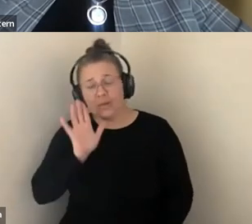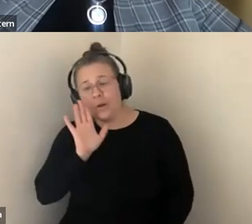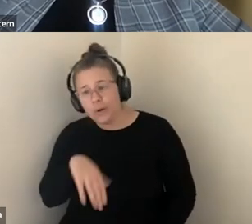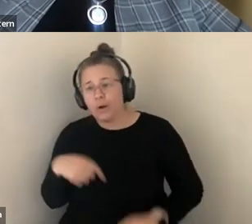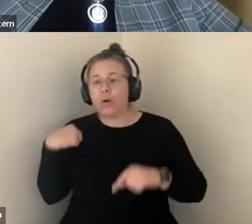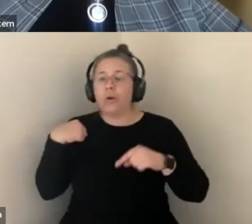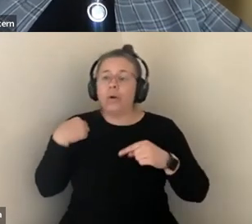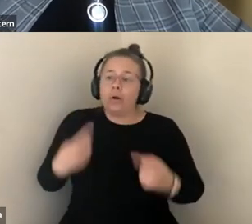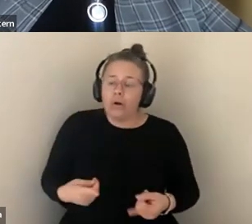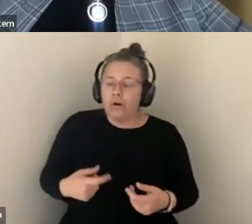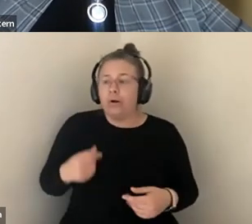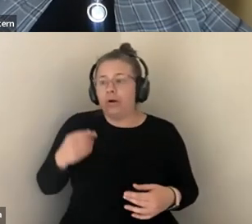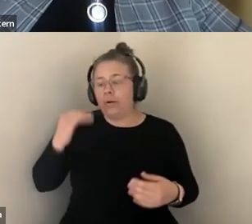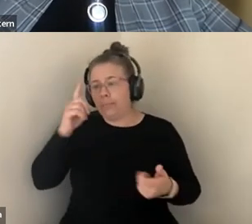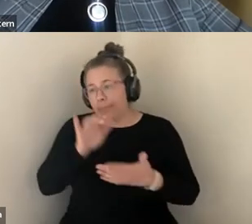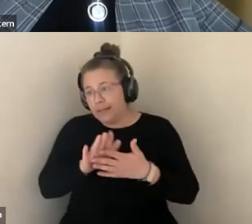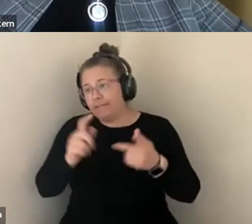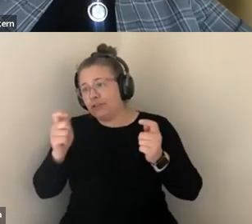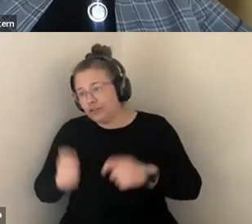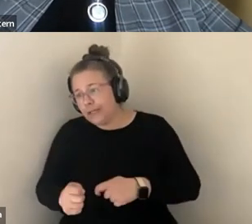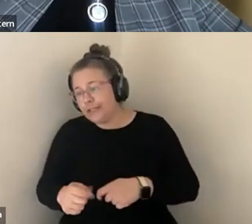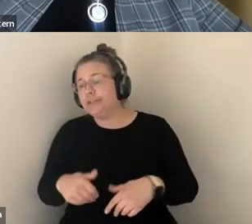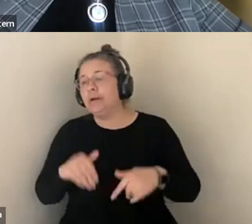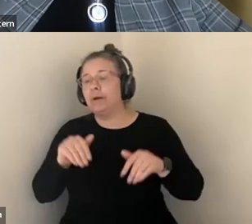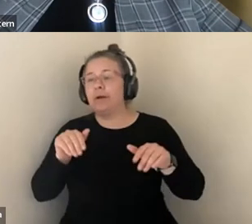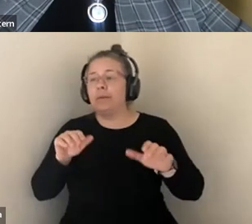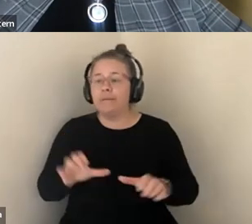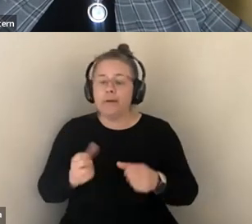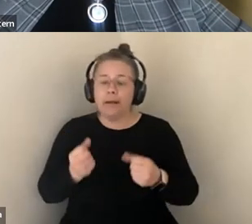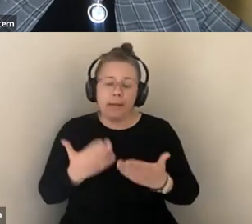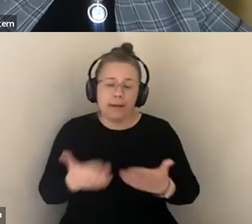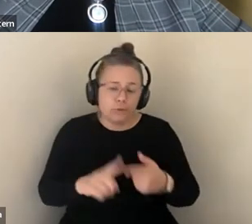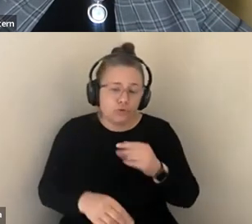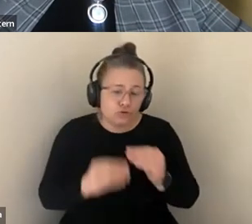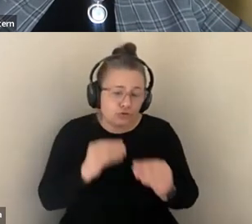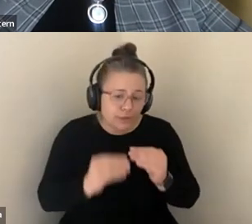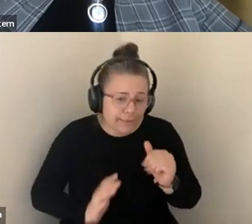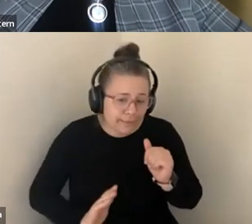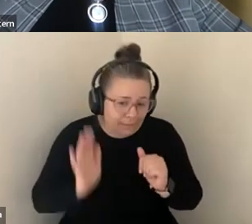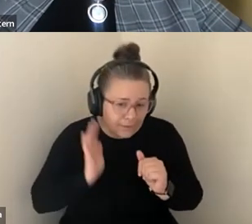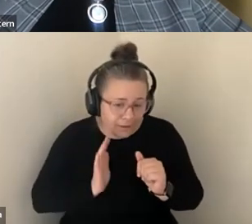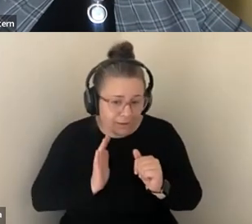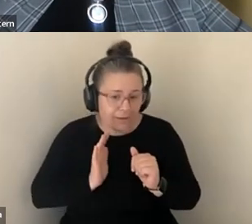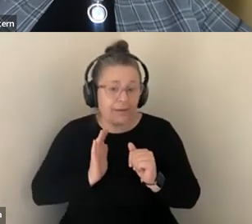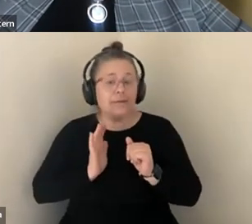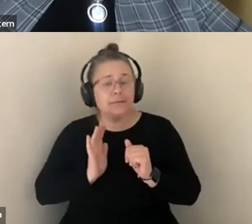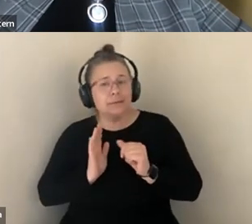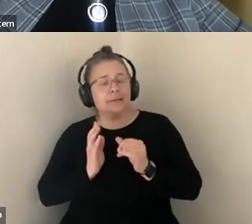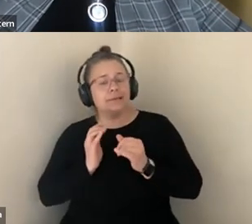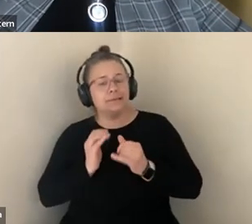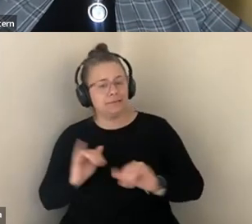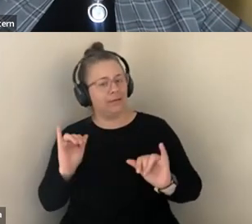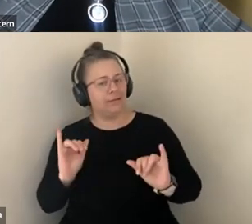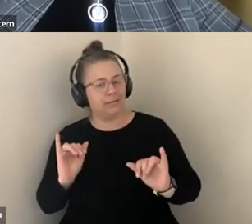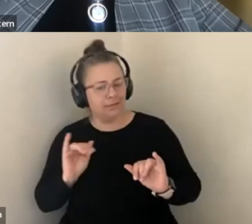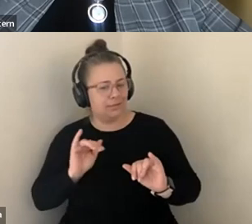more awareness. Nonetheless, you know, I still think that hasn't completely gone away. And that's why